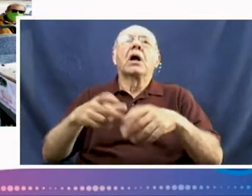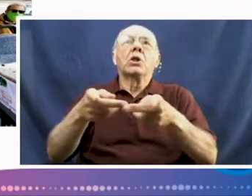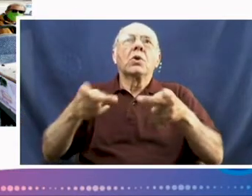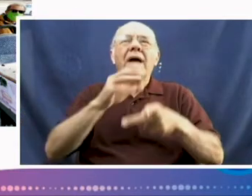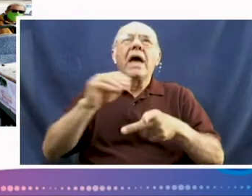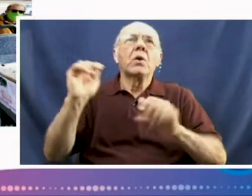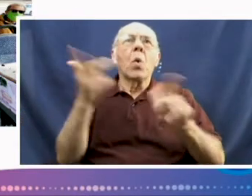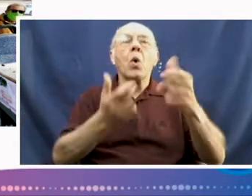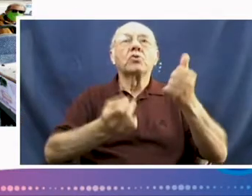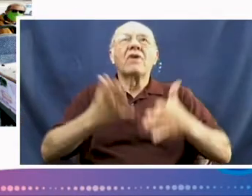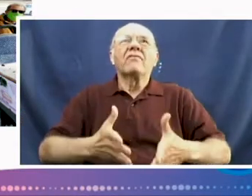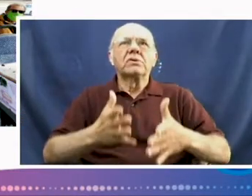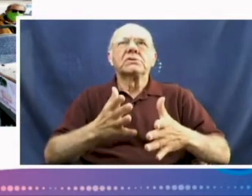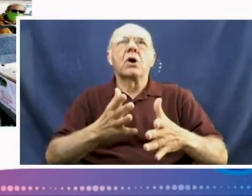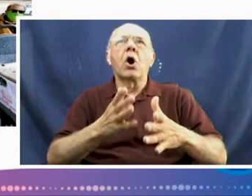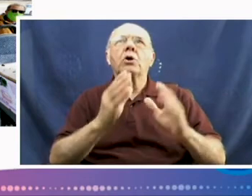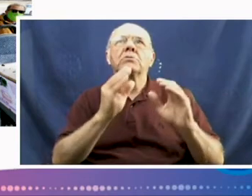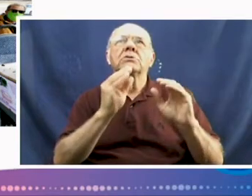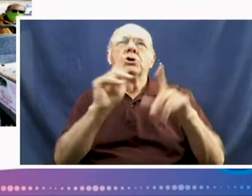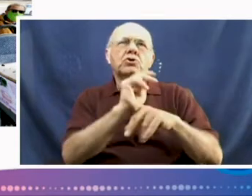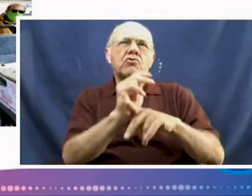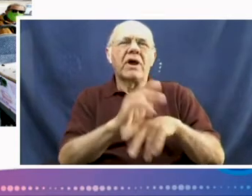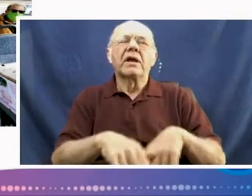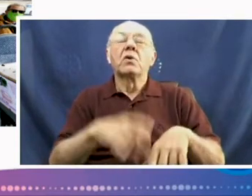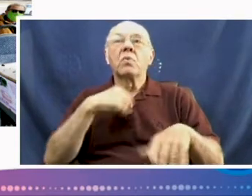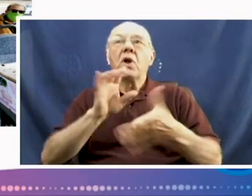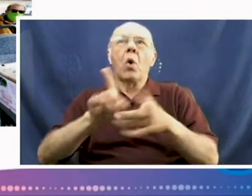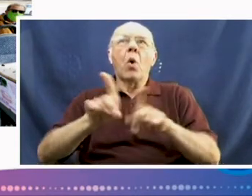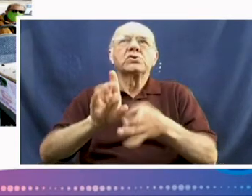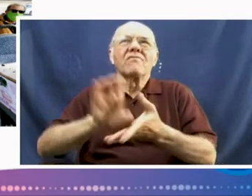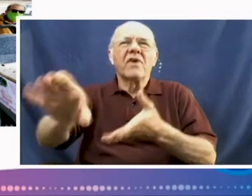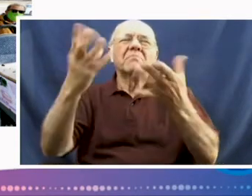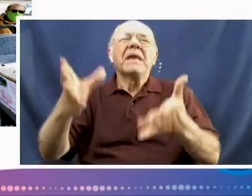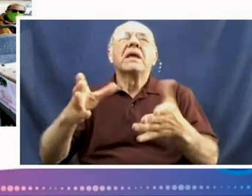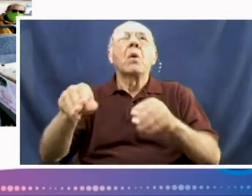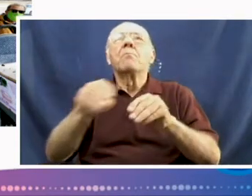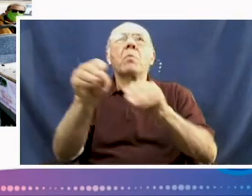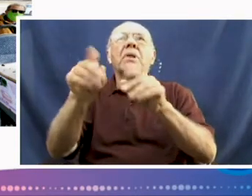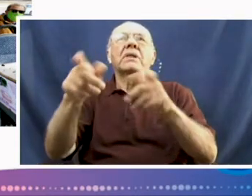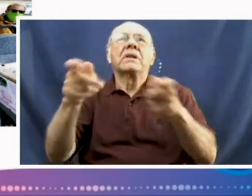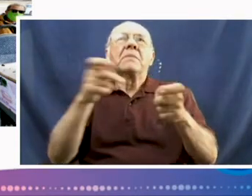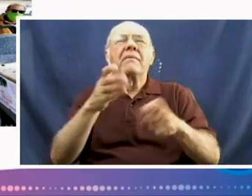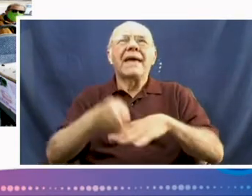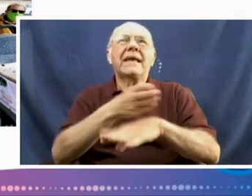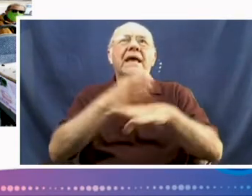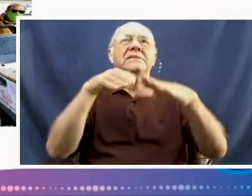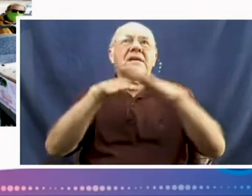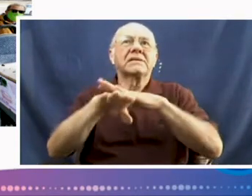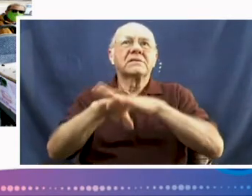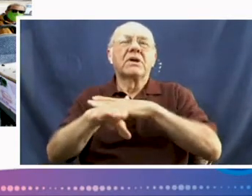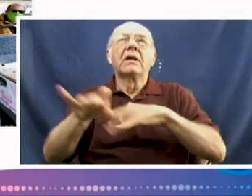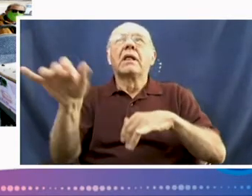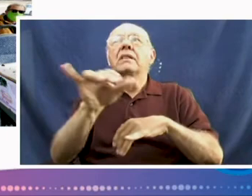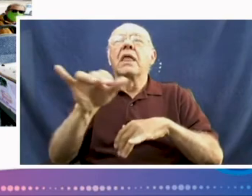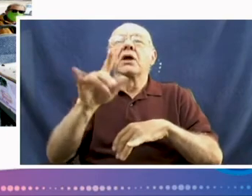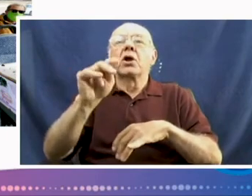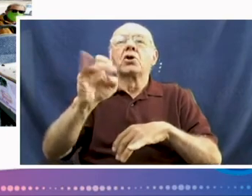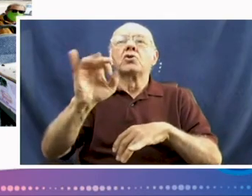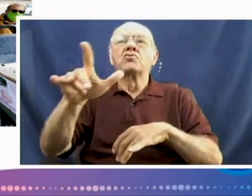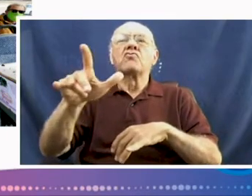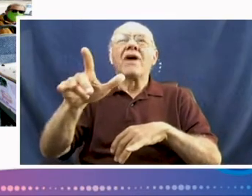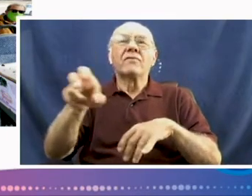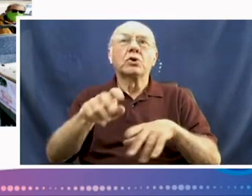proficiency. We also fund many mobility management activities that enhance accessibility, such as travel training, volunteer